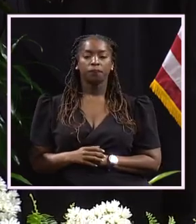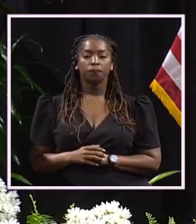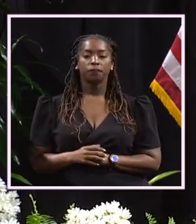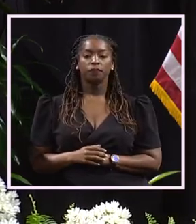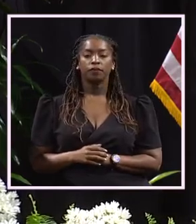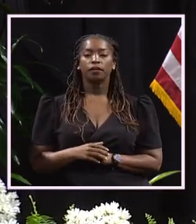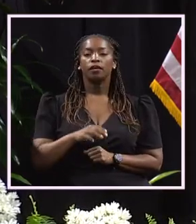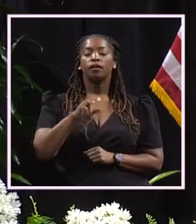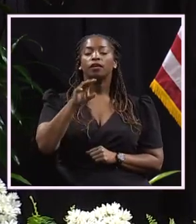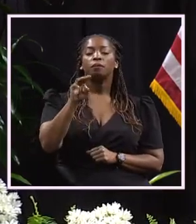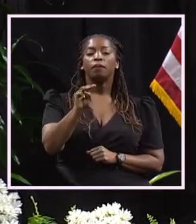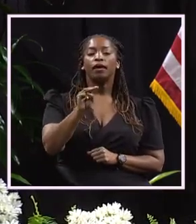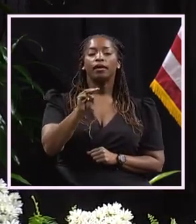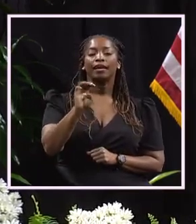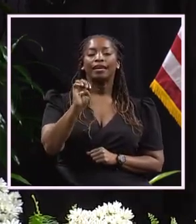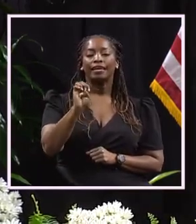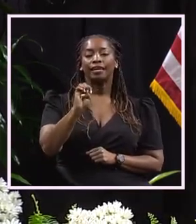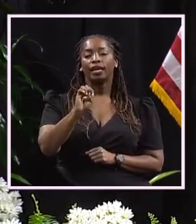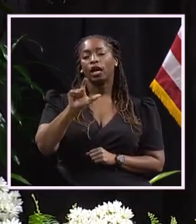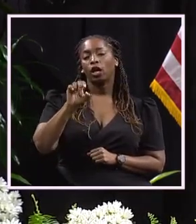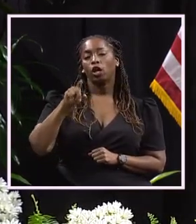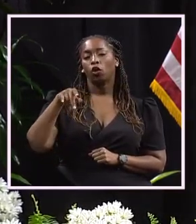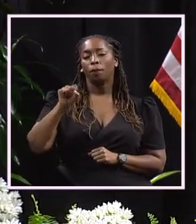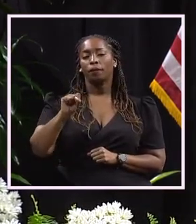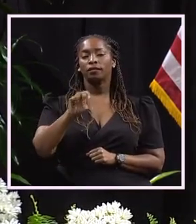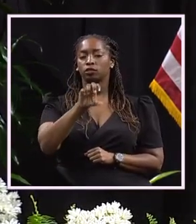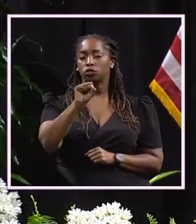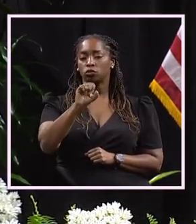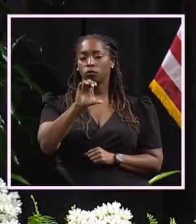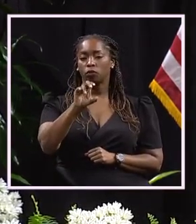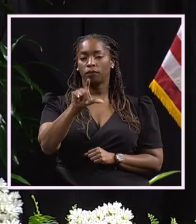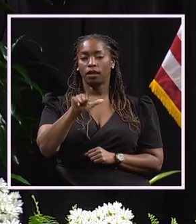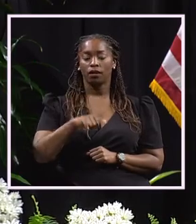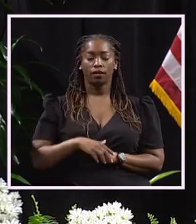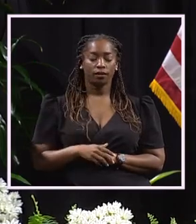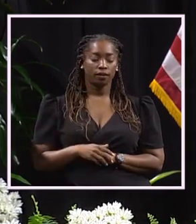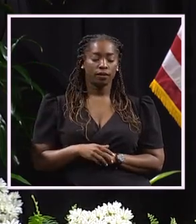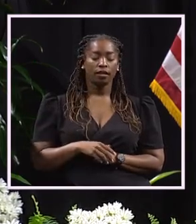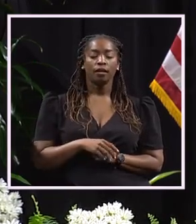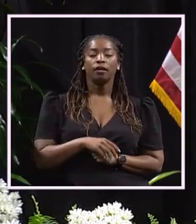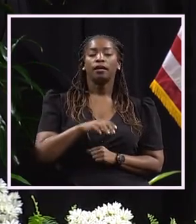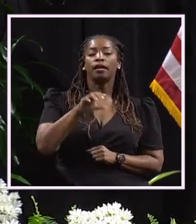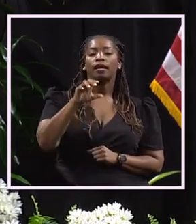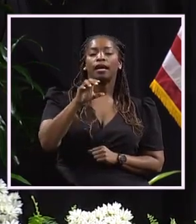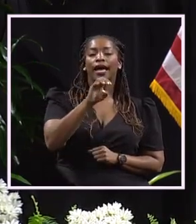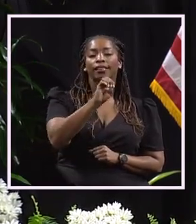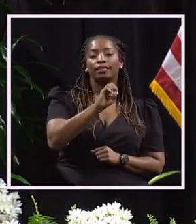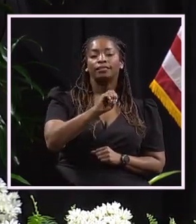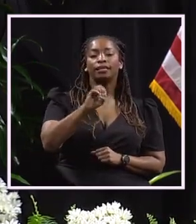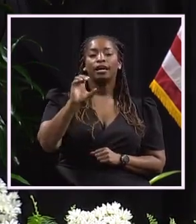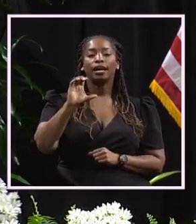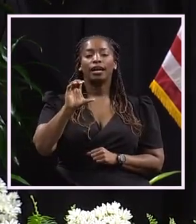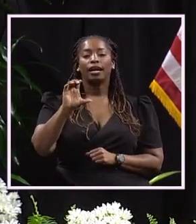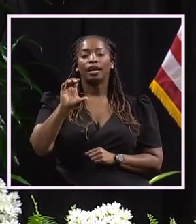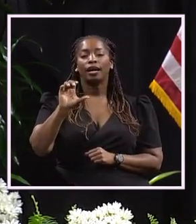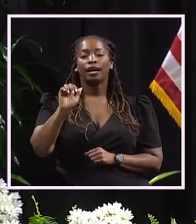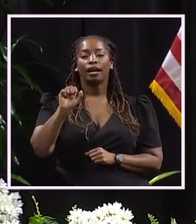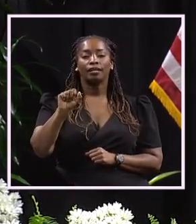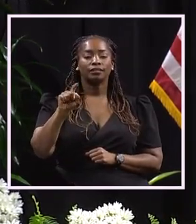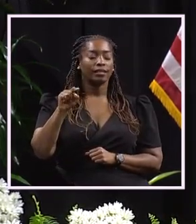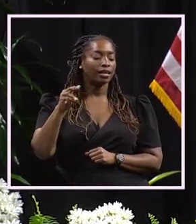Megan E. Lopez, summa cum laude. Annalisa E. Castellanos, cum laude. Regina